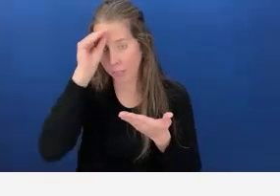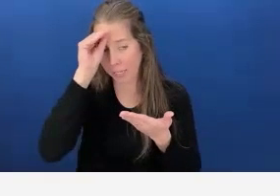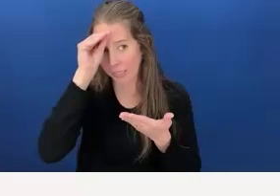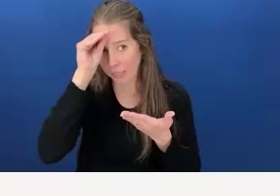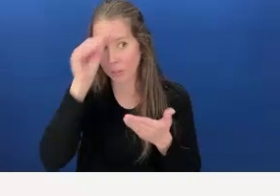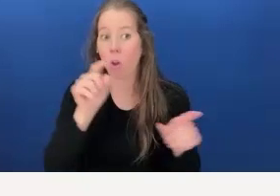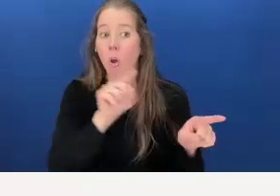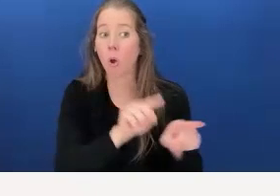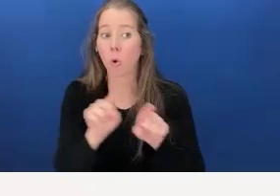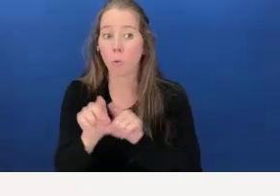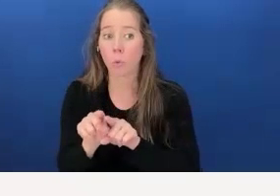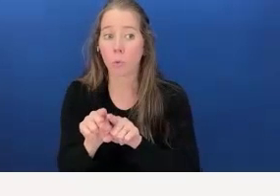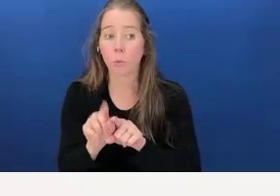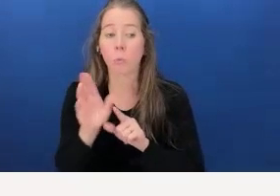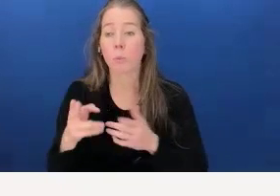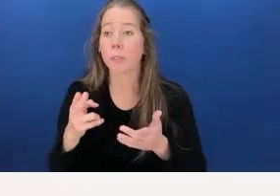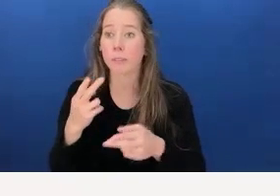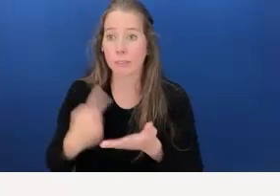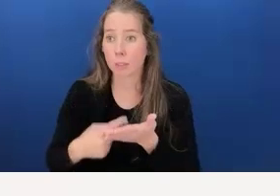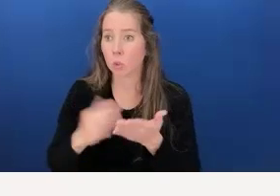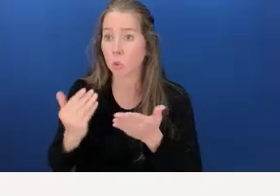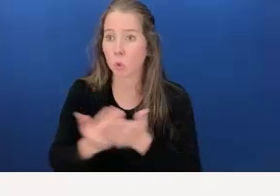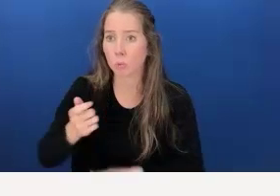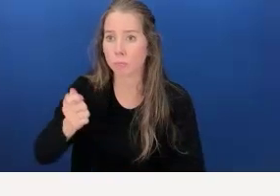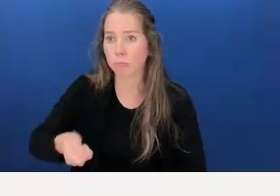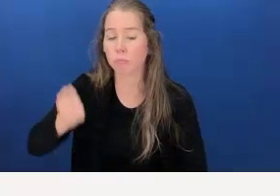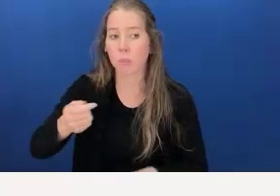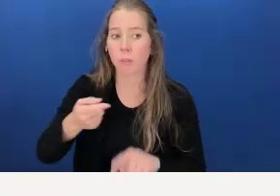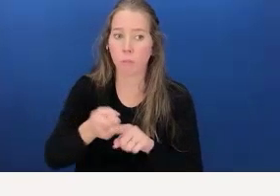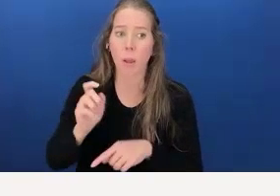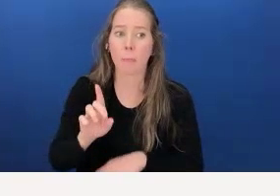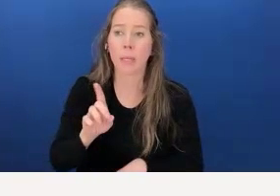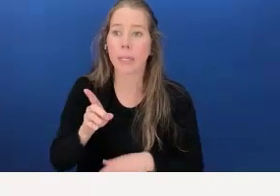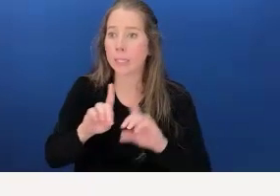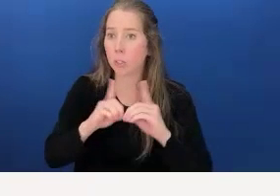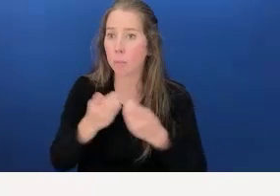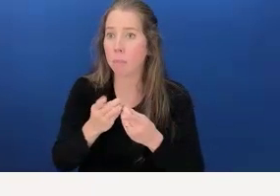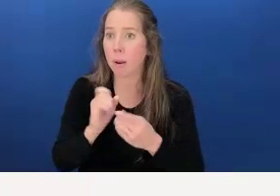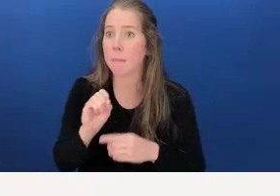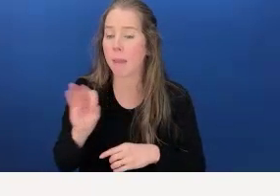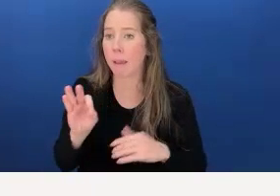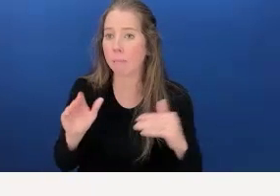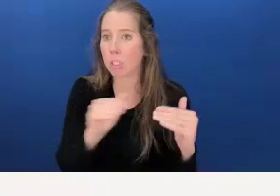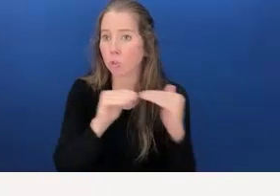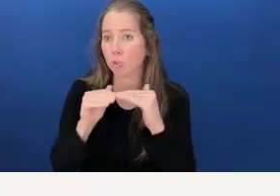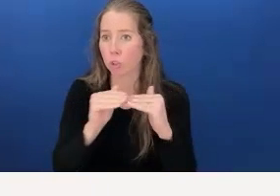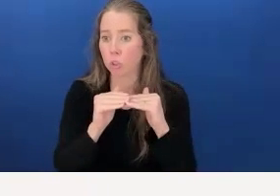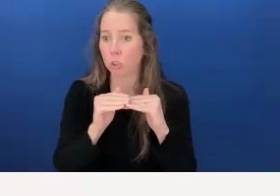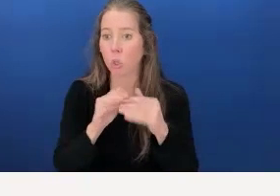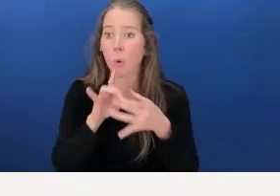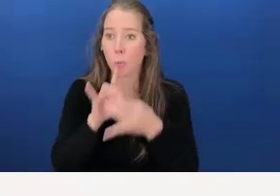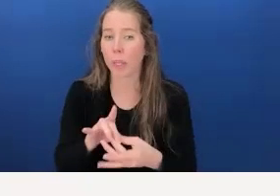as new ruling from the Department of Justice that just came out in regards to the